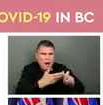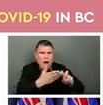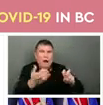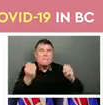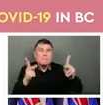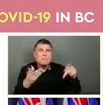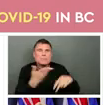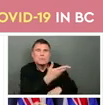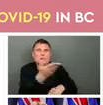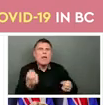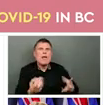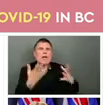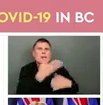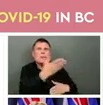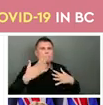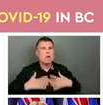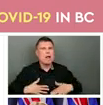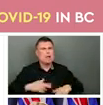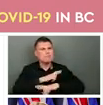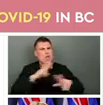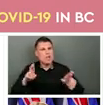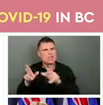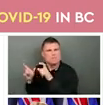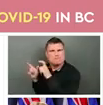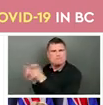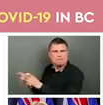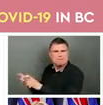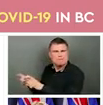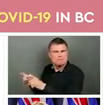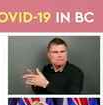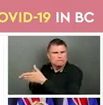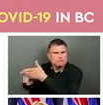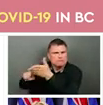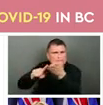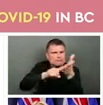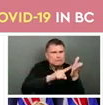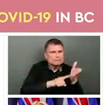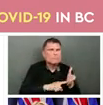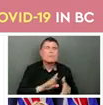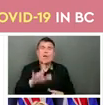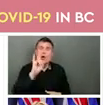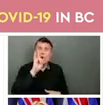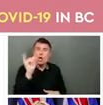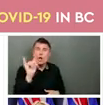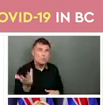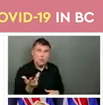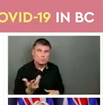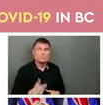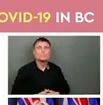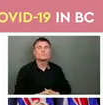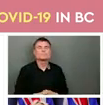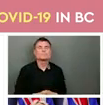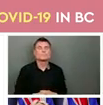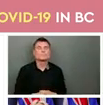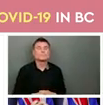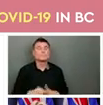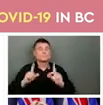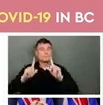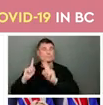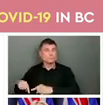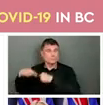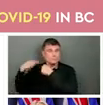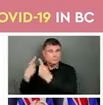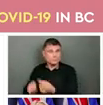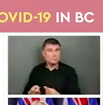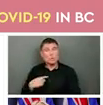levels. So where does this leave us now? We'll go back to our model that we've been using as a